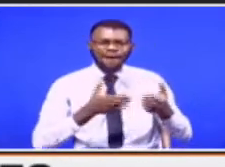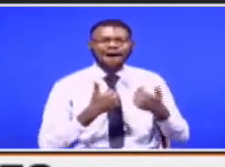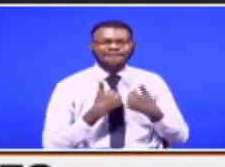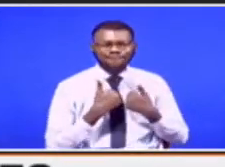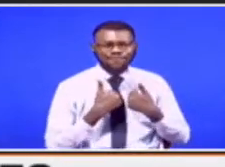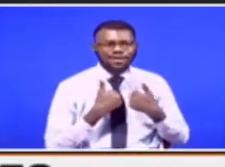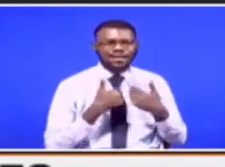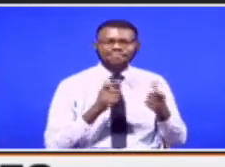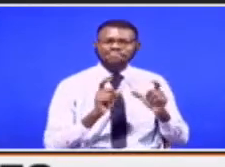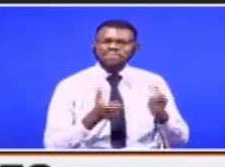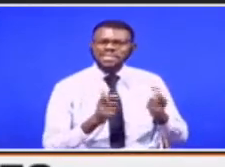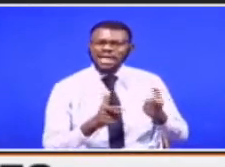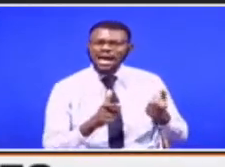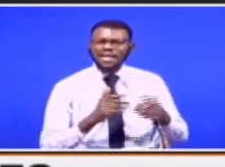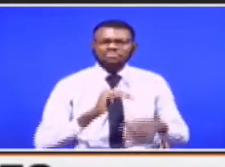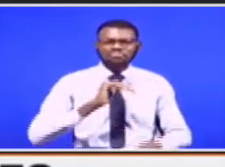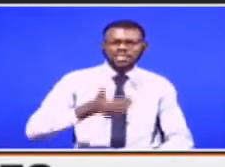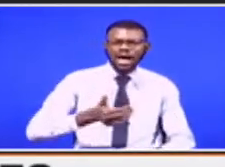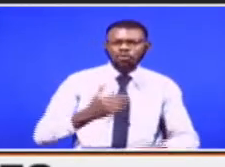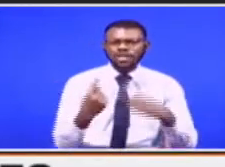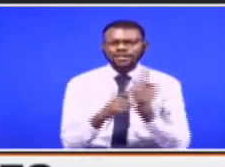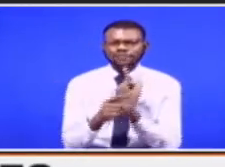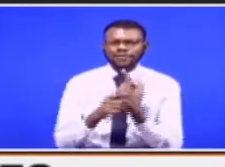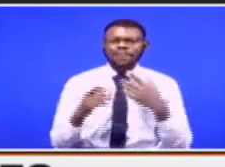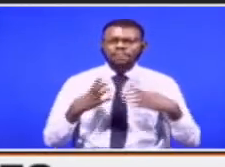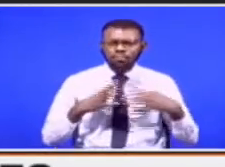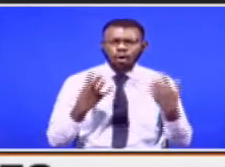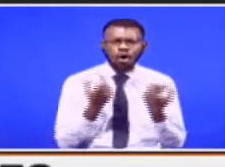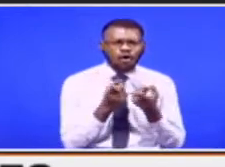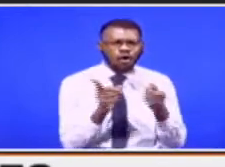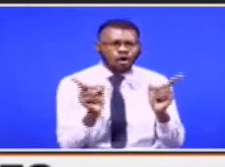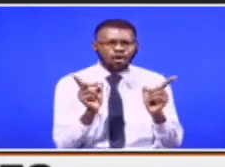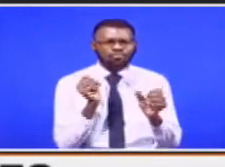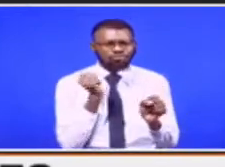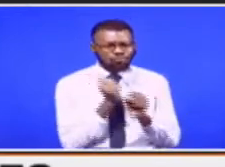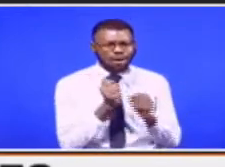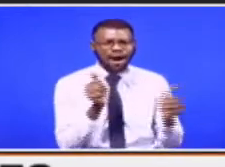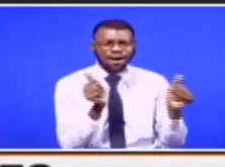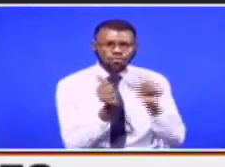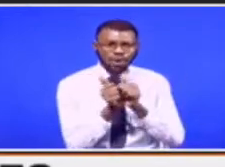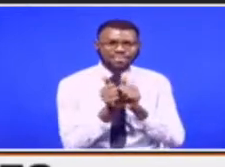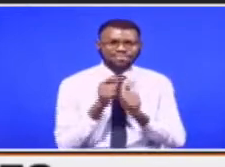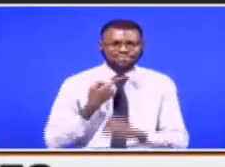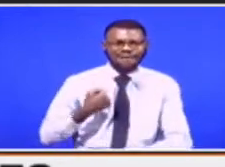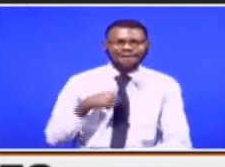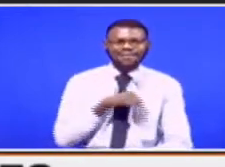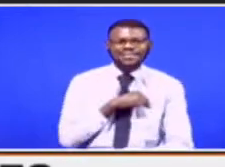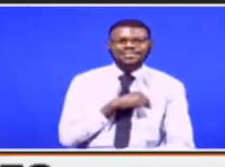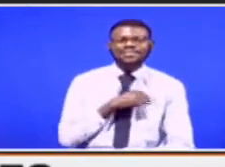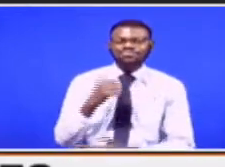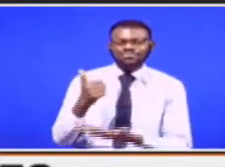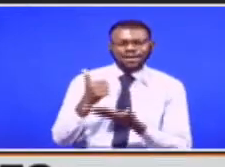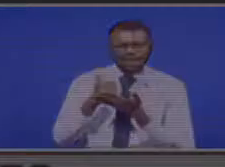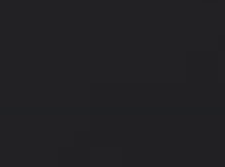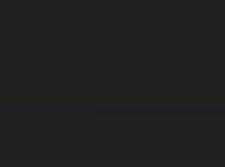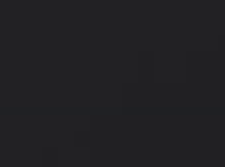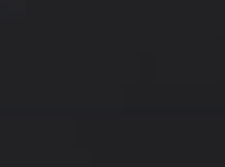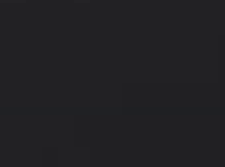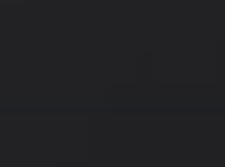space, with the media, with cities, with everybody that is standing with us to move in a more sustainable way.